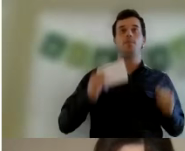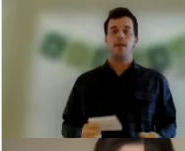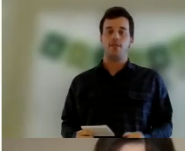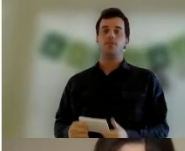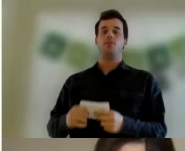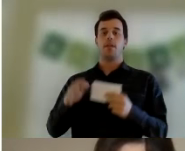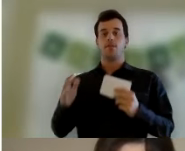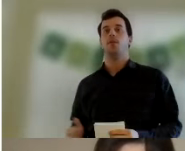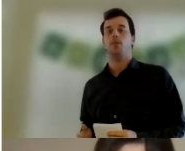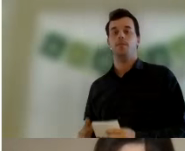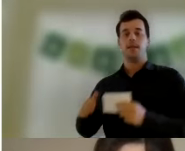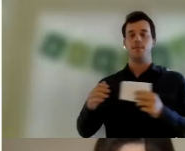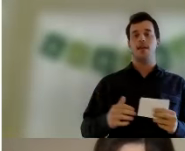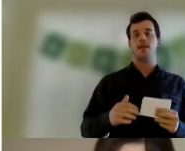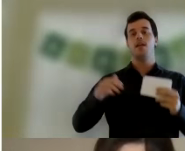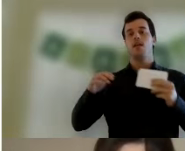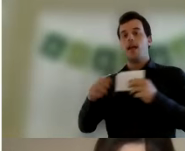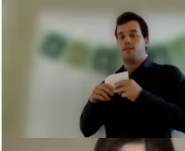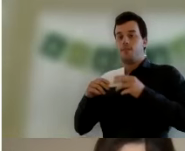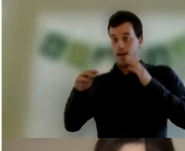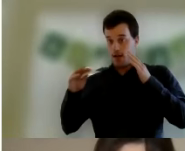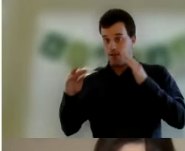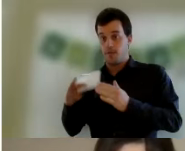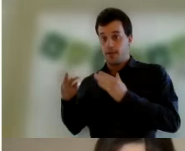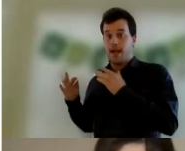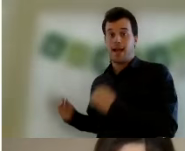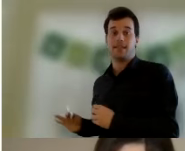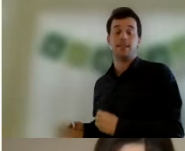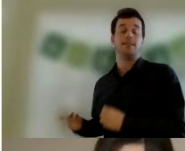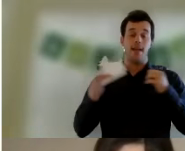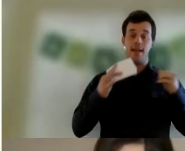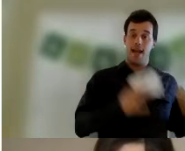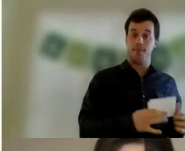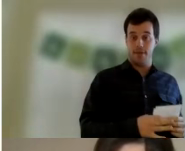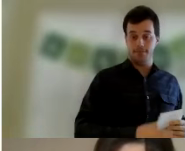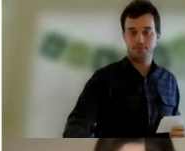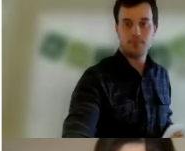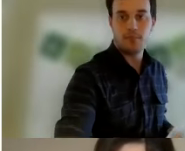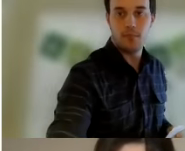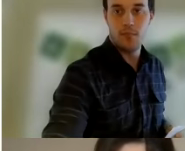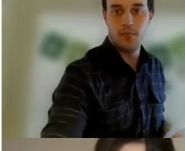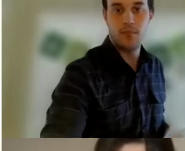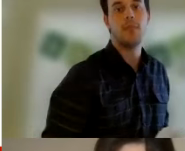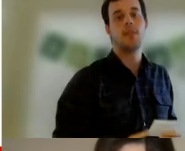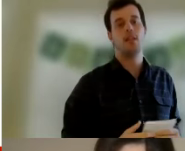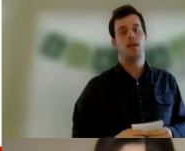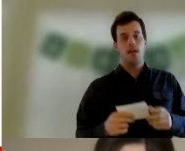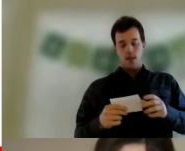provide how beneficial working from home can be and how affordable internet access can make it happen.